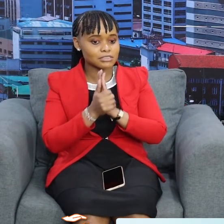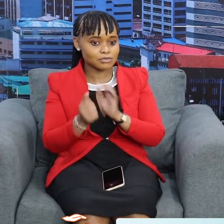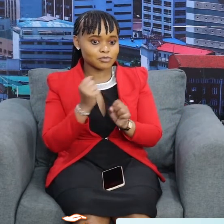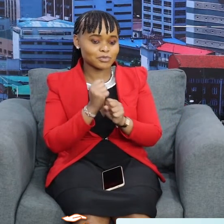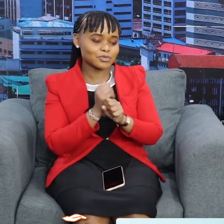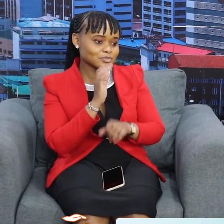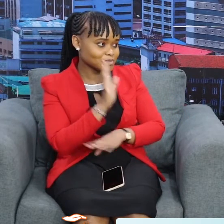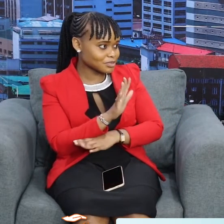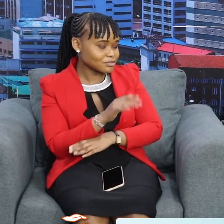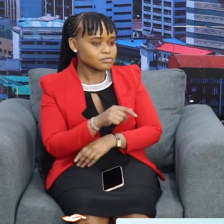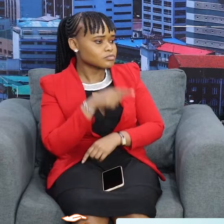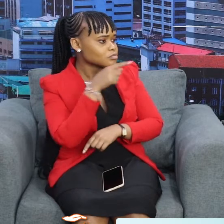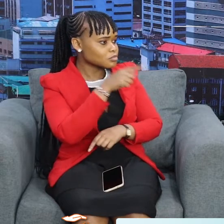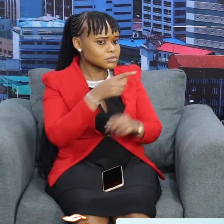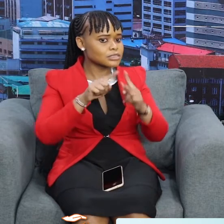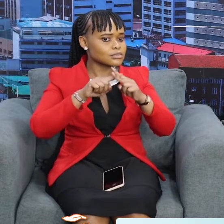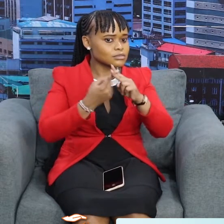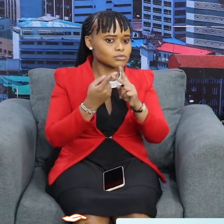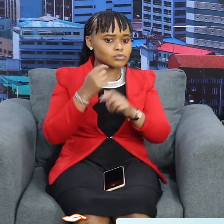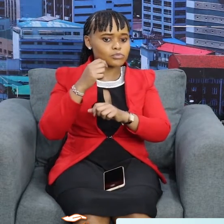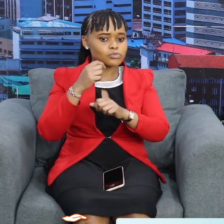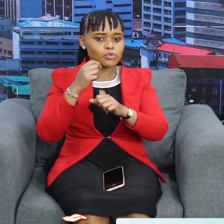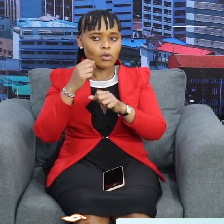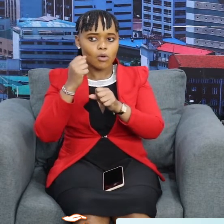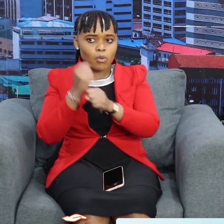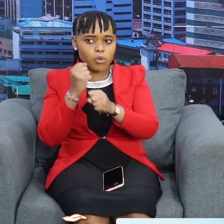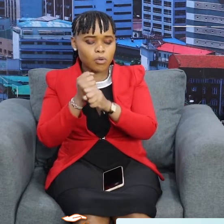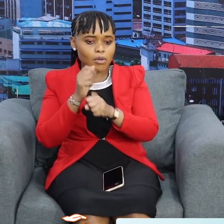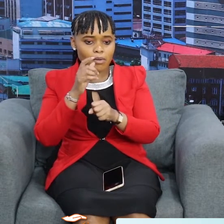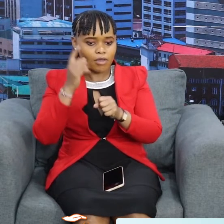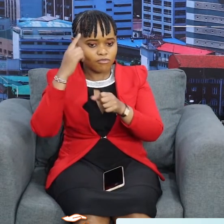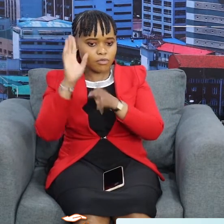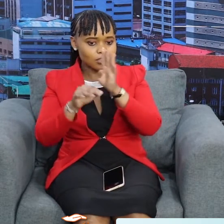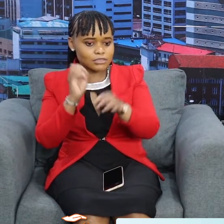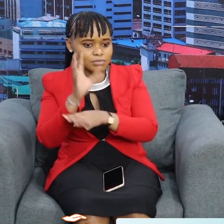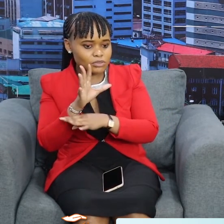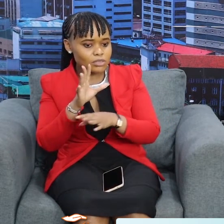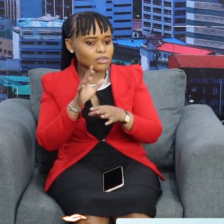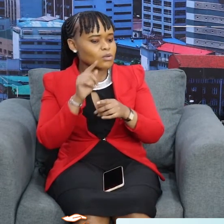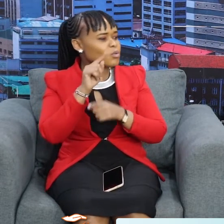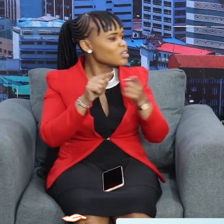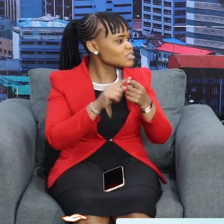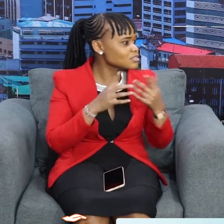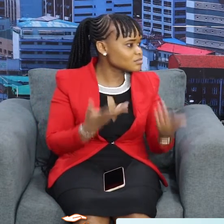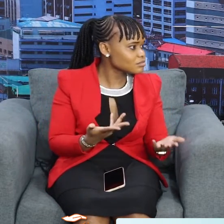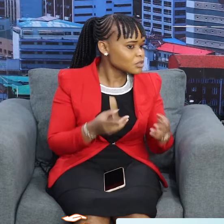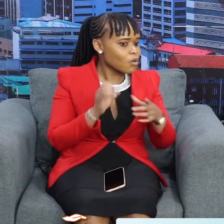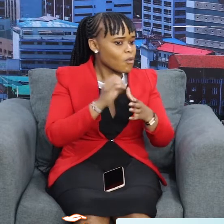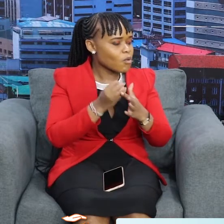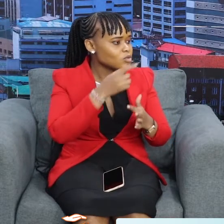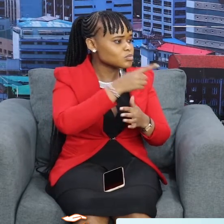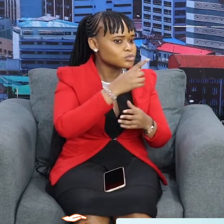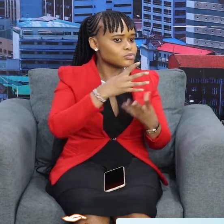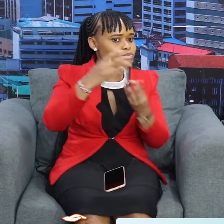That is amazing. You have a lot of skills, and that is good for the life that you are living in. So, in